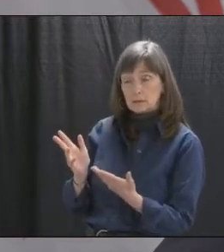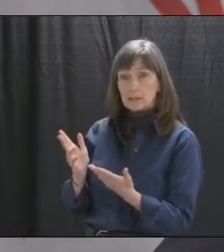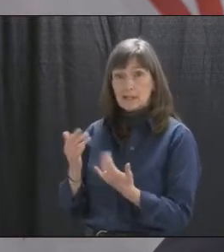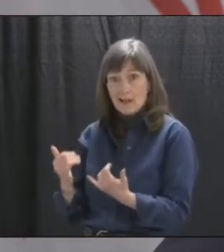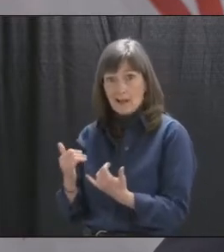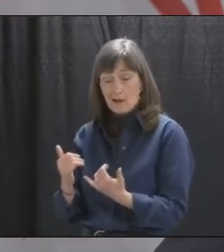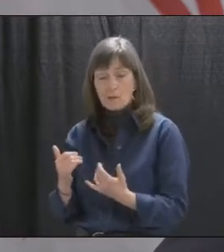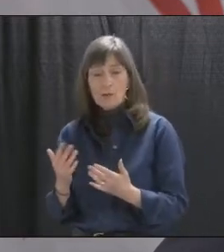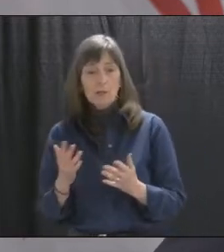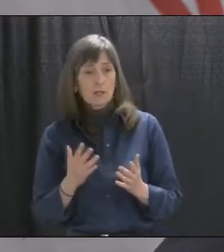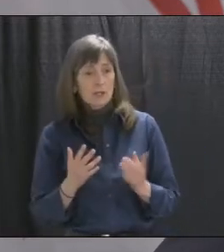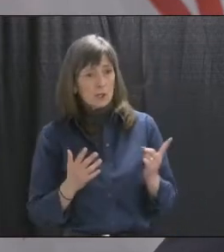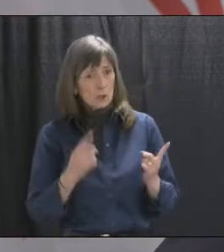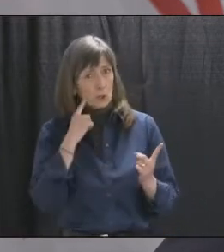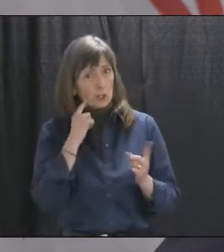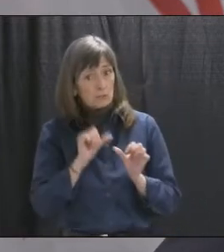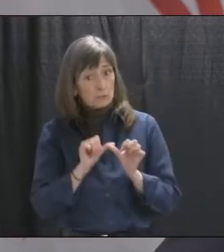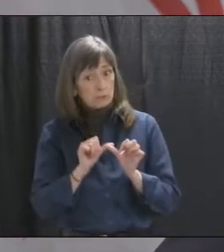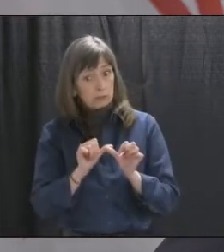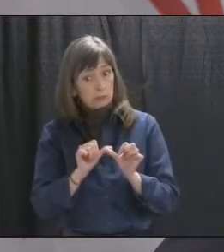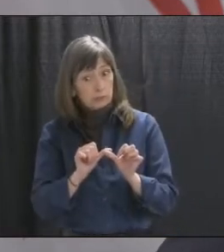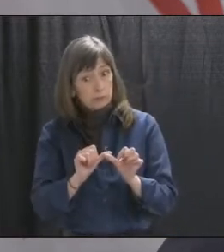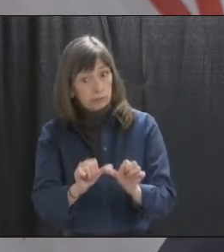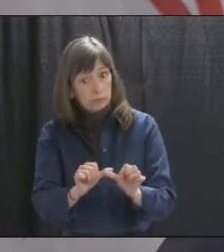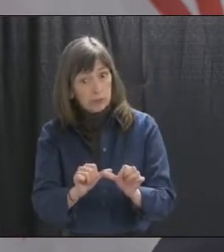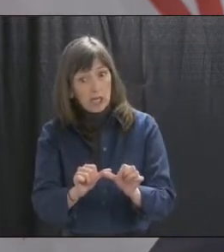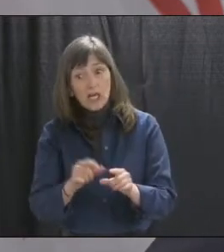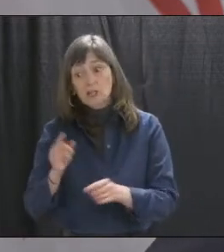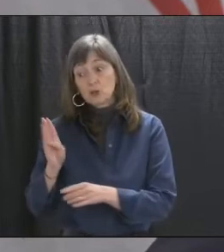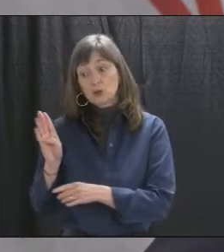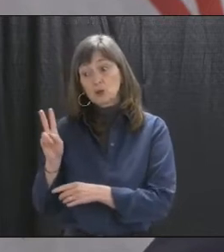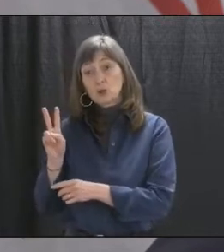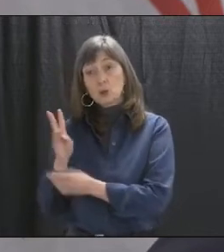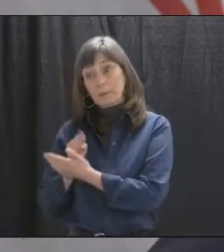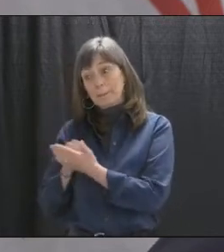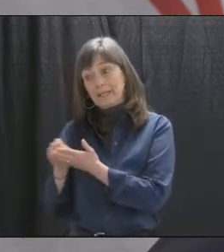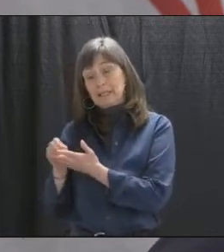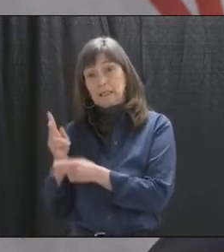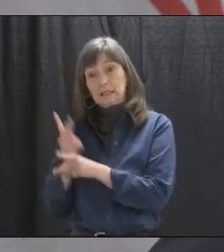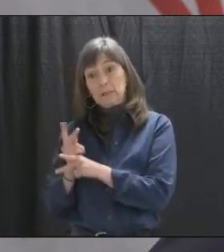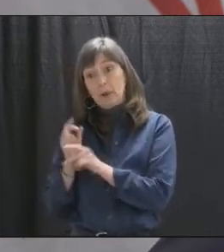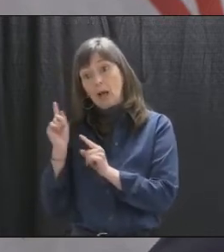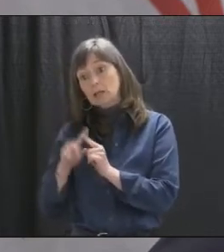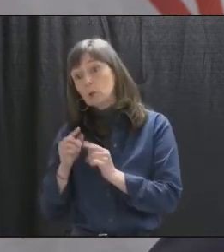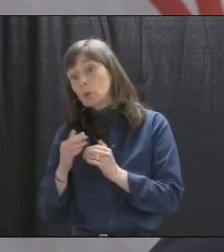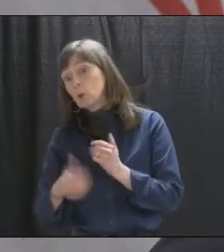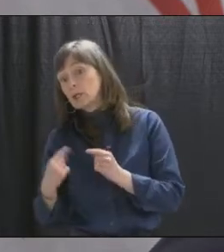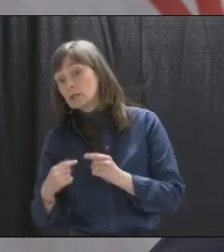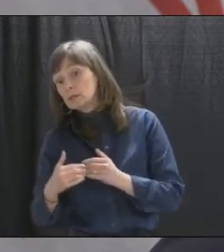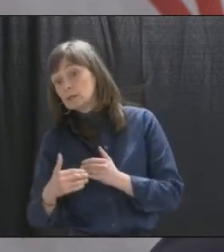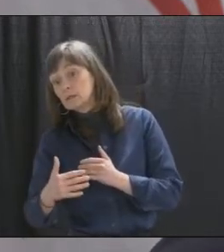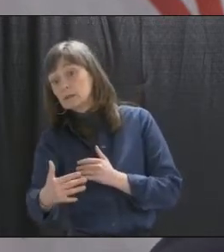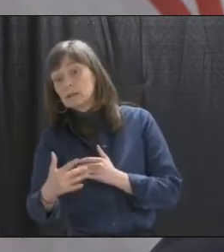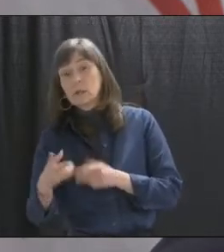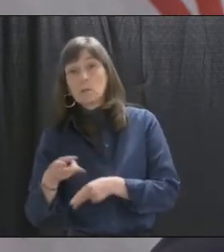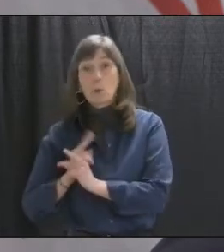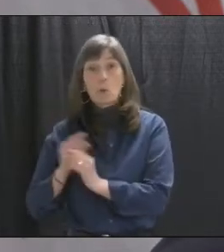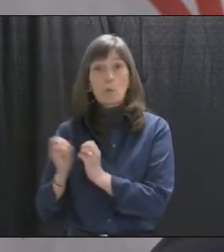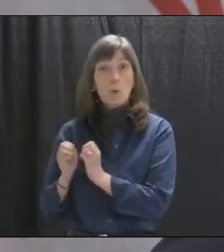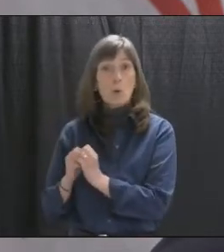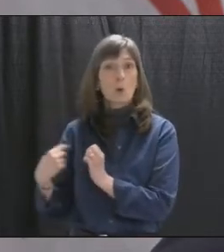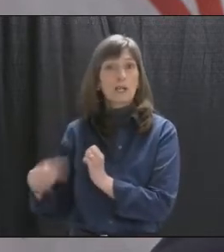need to be in a situation where it would have to borrow again? Well, it will largely determine, you know, what the federal response to this. I was